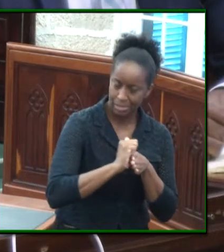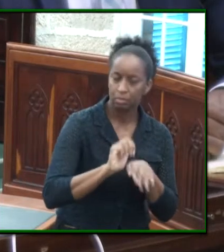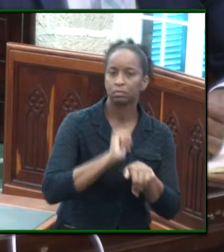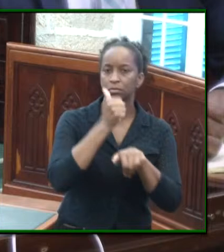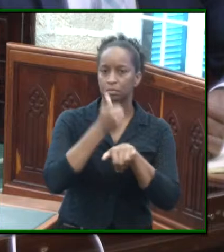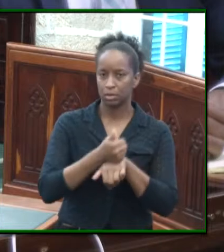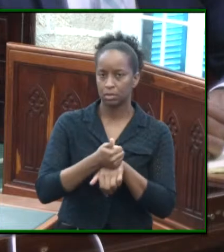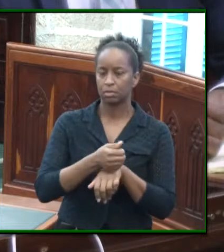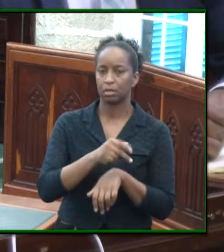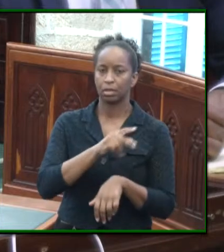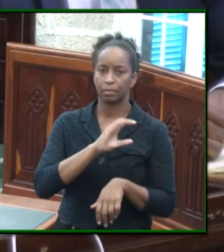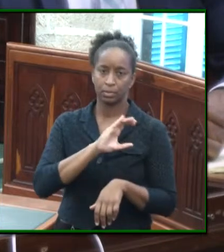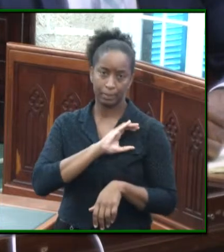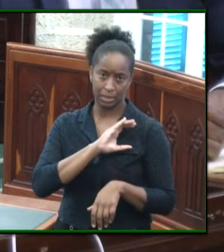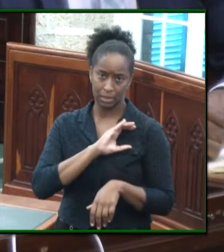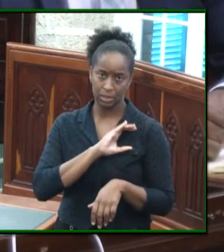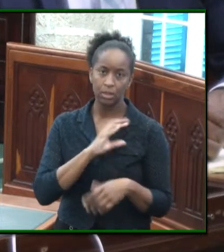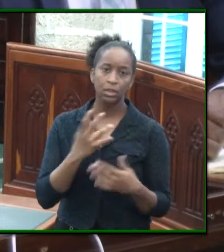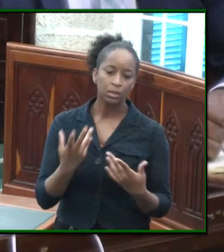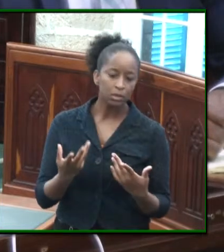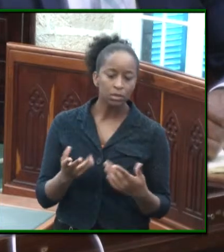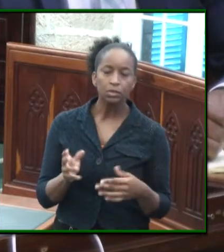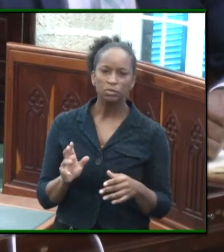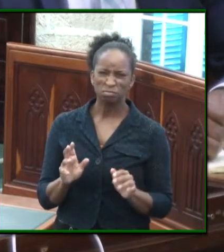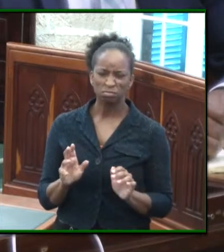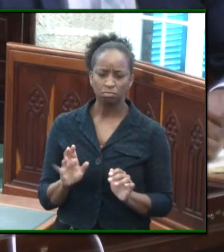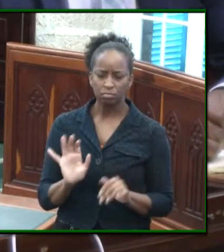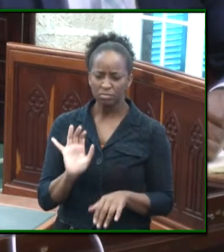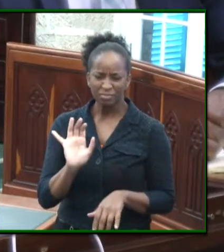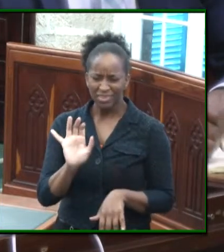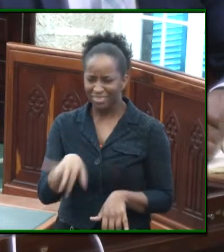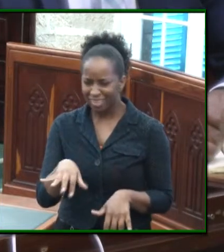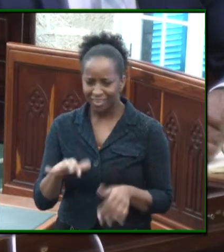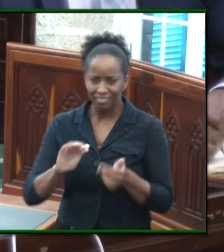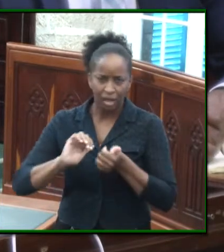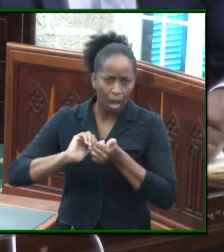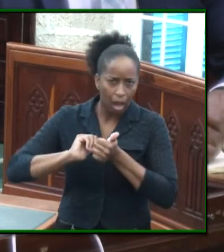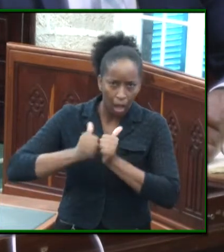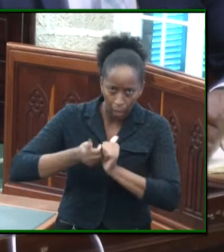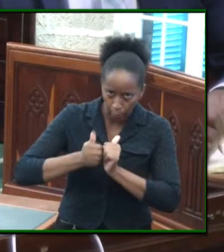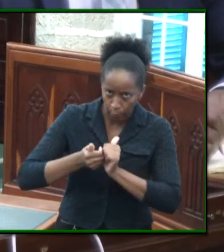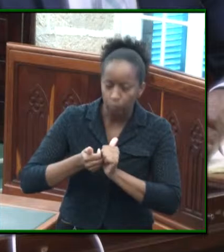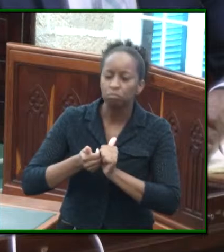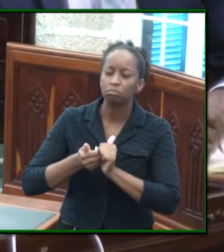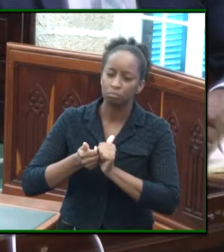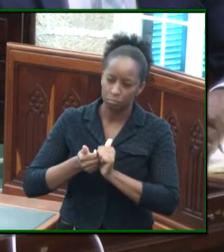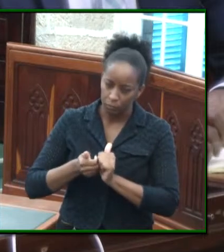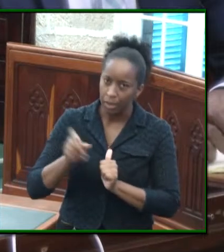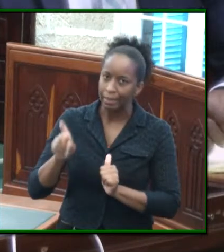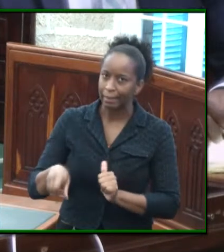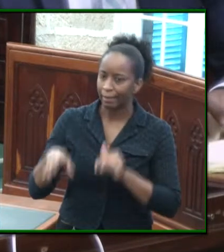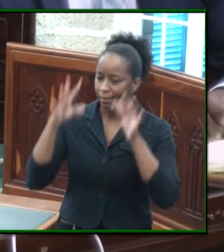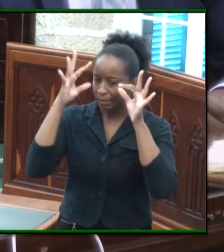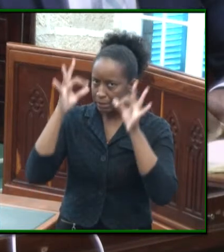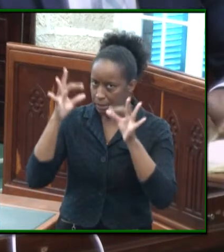out, so I cannot say that it is a matter that has received the fullest and maturest